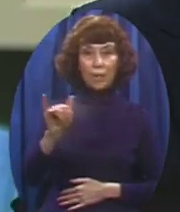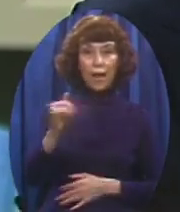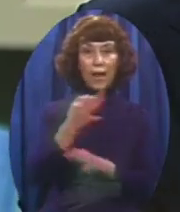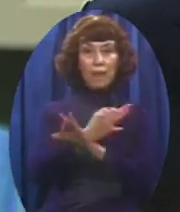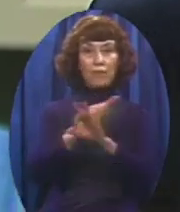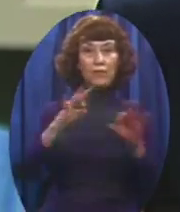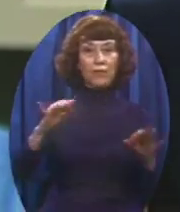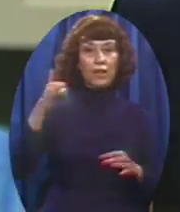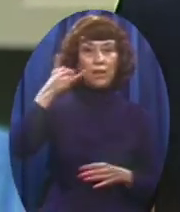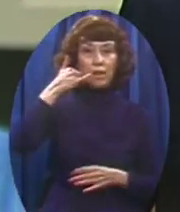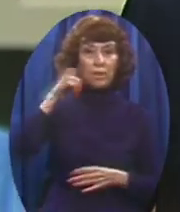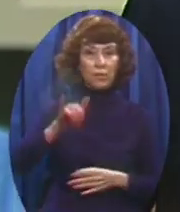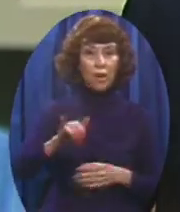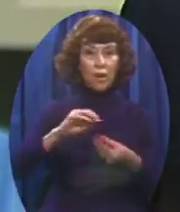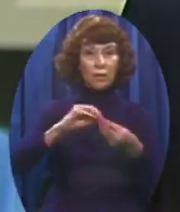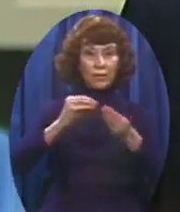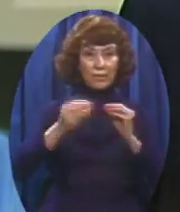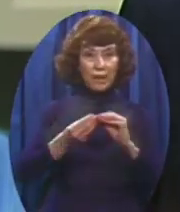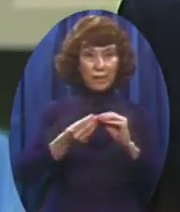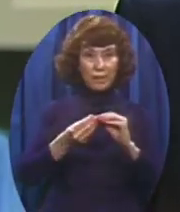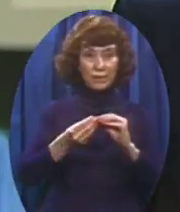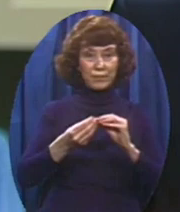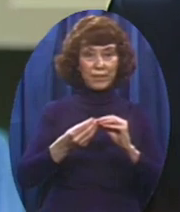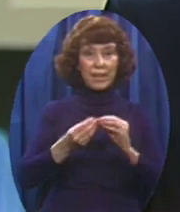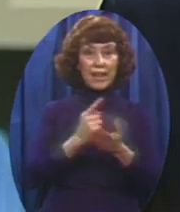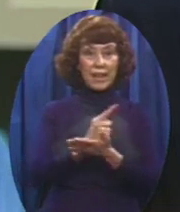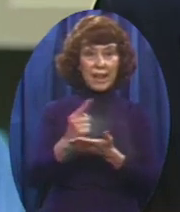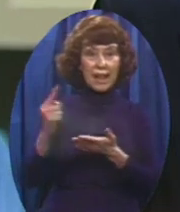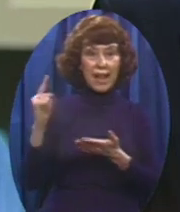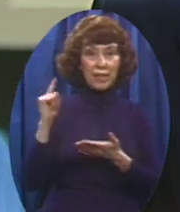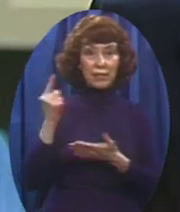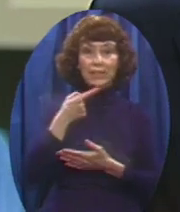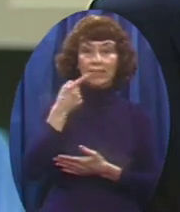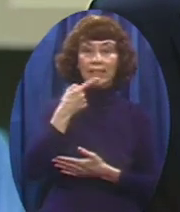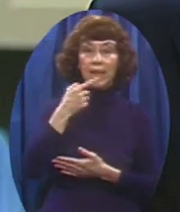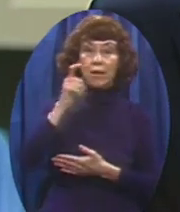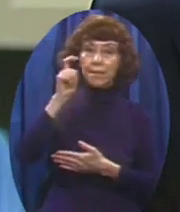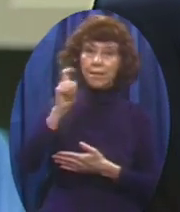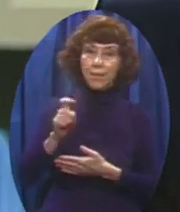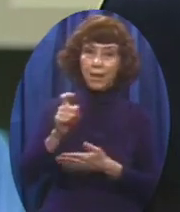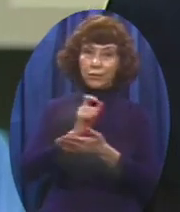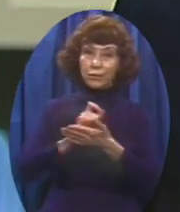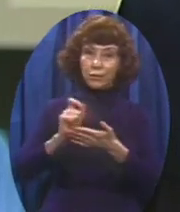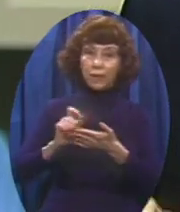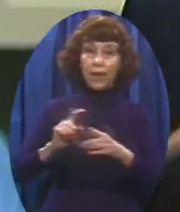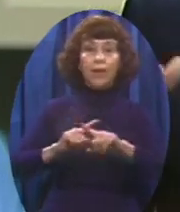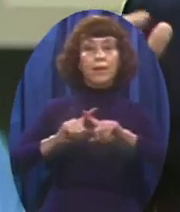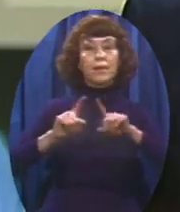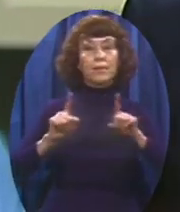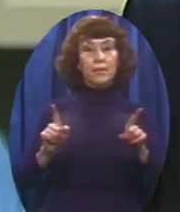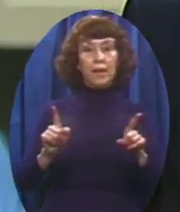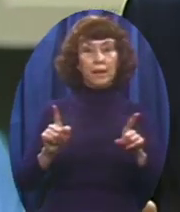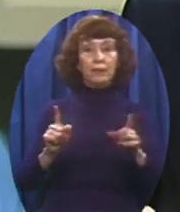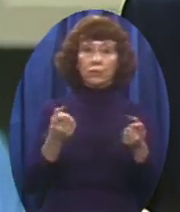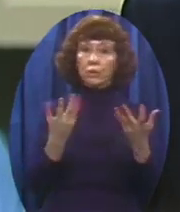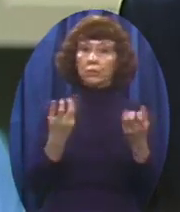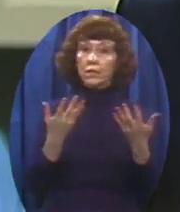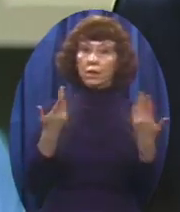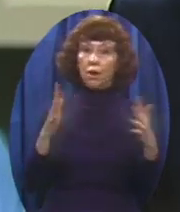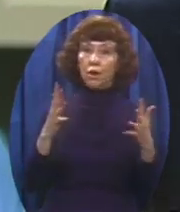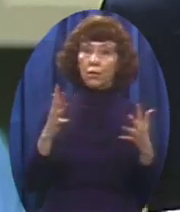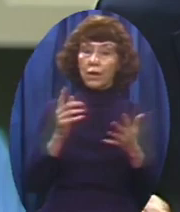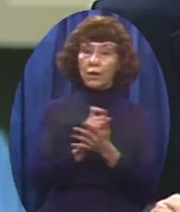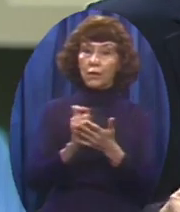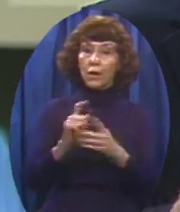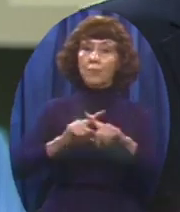number. Now, we last week said you had to write. Well, many of you have written, but we want you